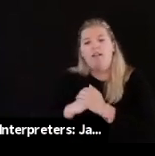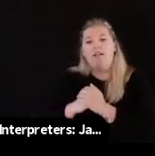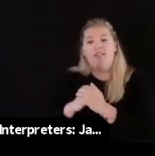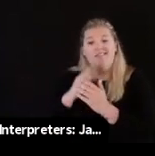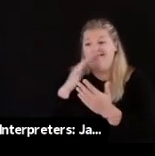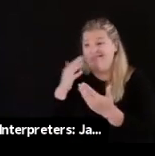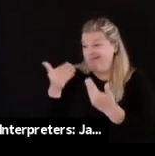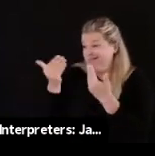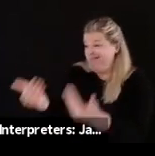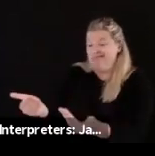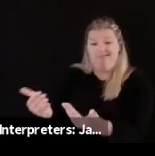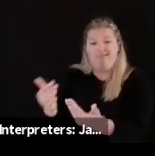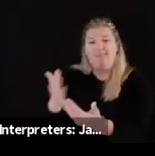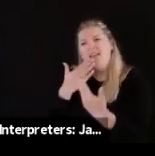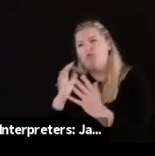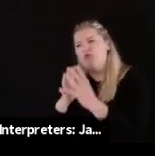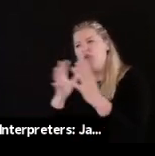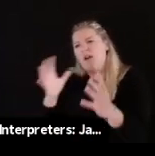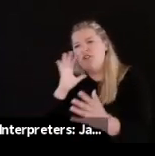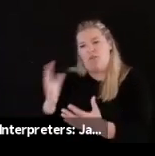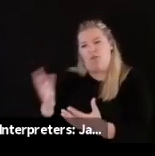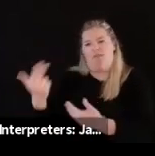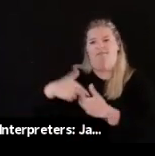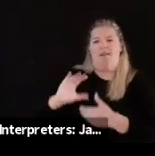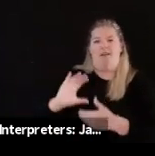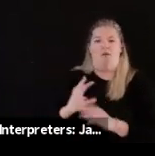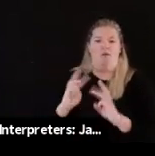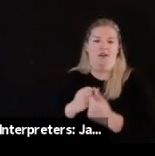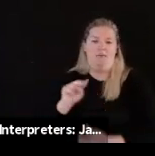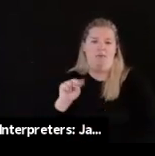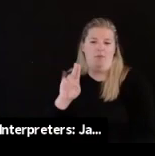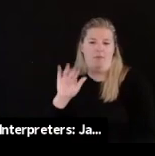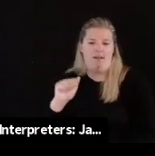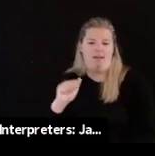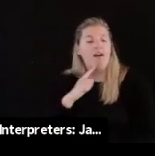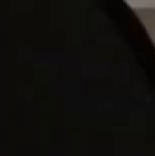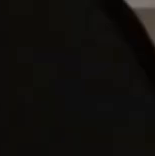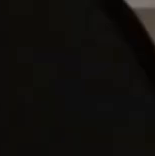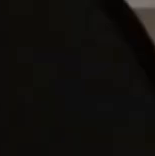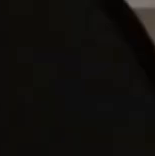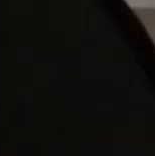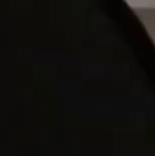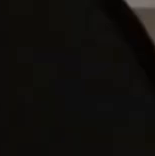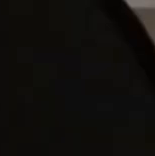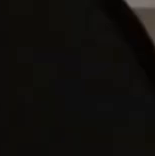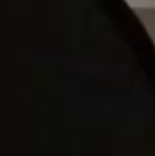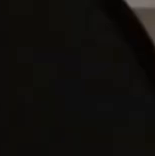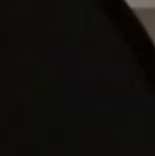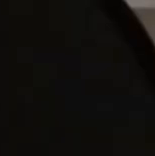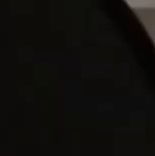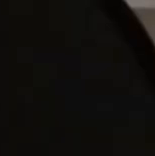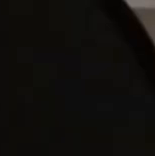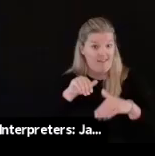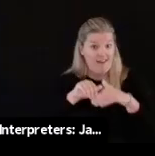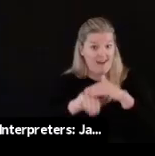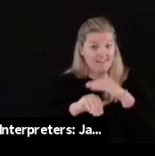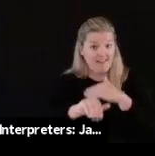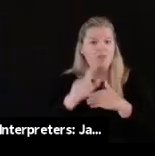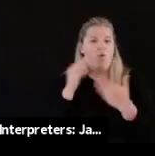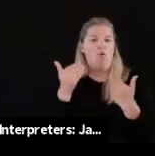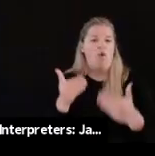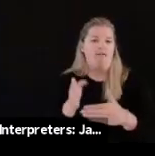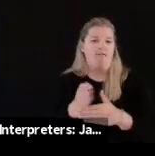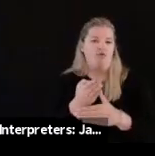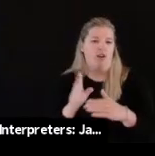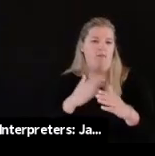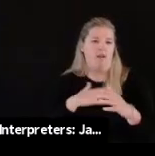over to you. Thank you so much for being here, Nubia. Thank you so very much, and I appreciate you giving me access. I will go ahead and share my screen at